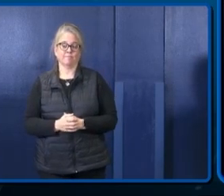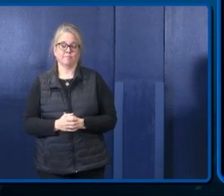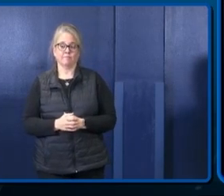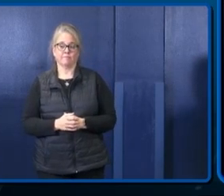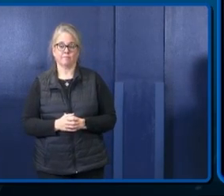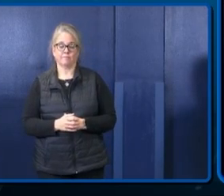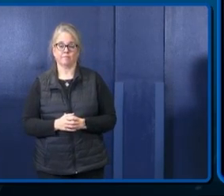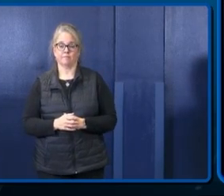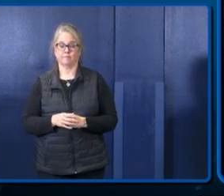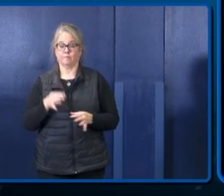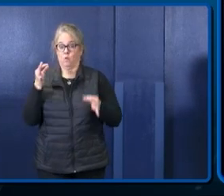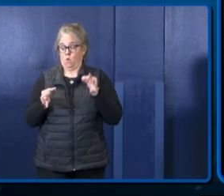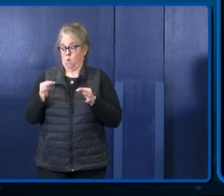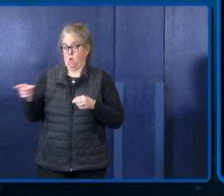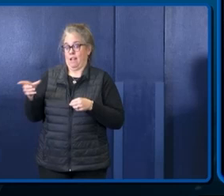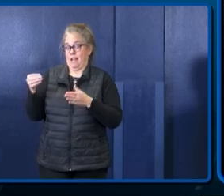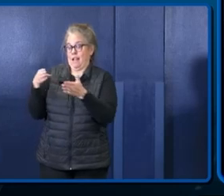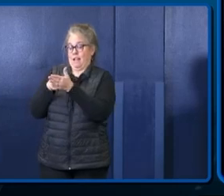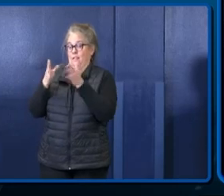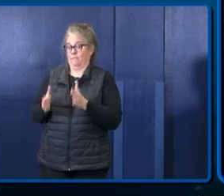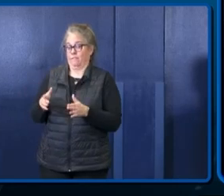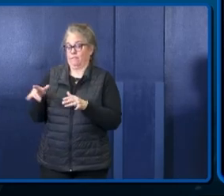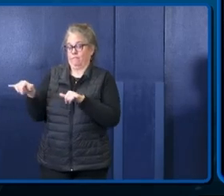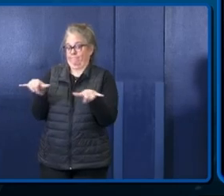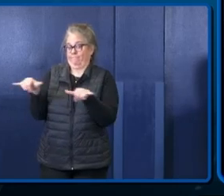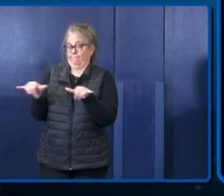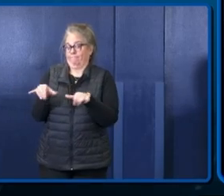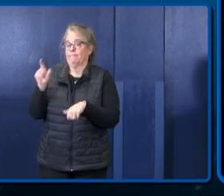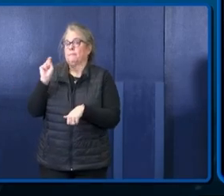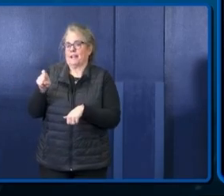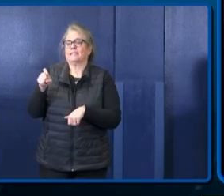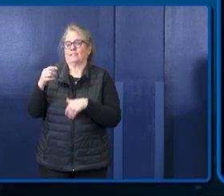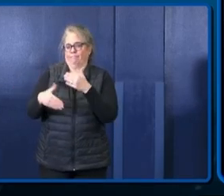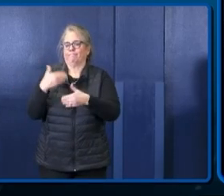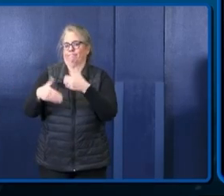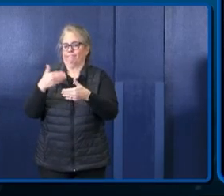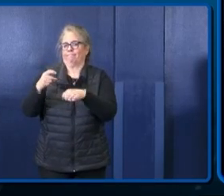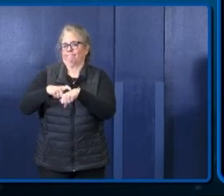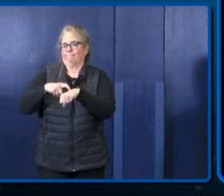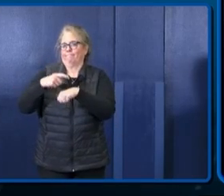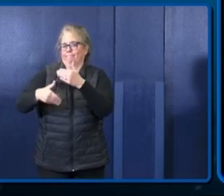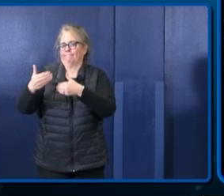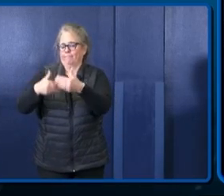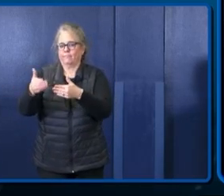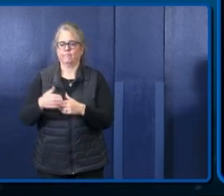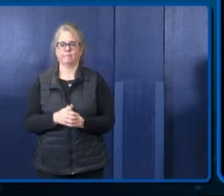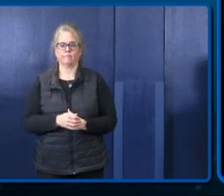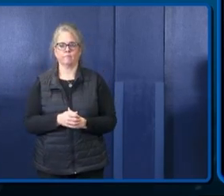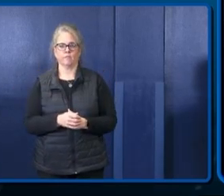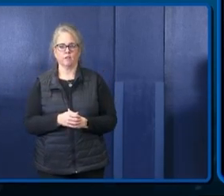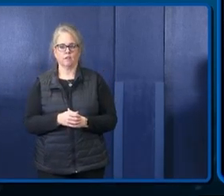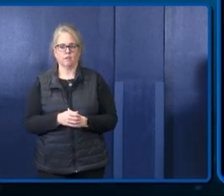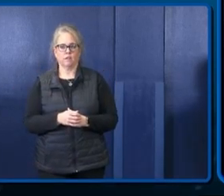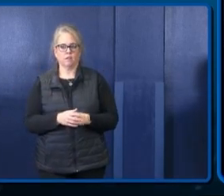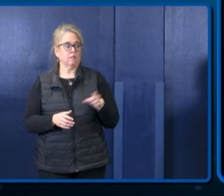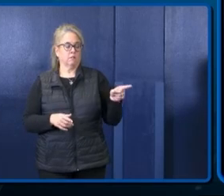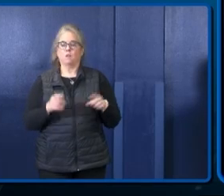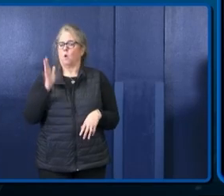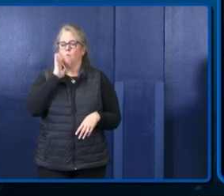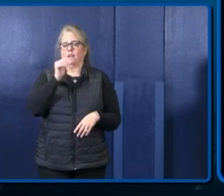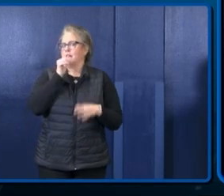the prosecution. So oftentimes, we will not be the ones asking for continuances if there are need for continuances.